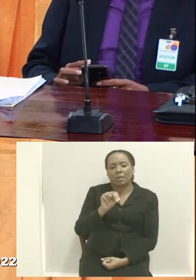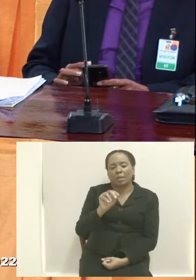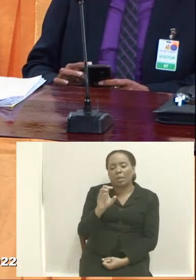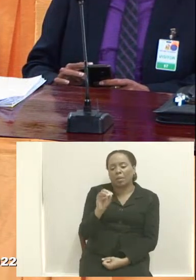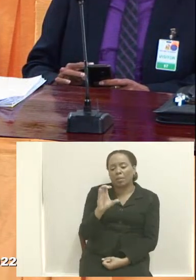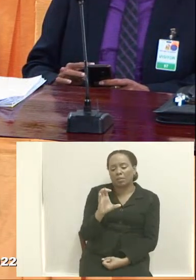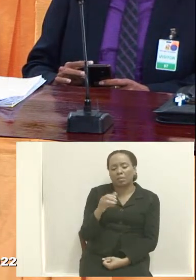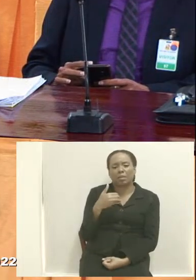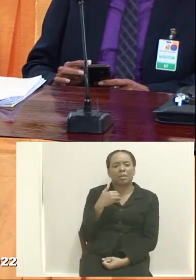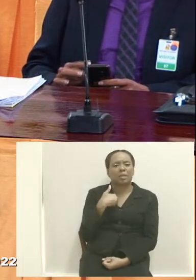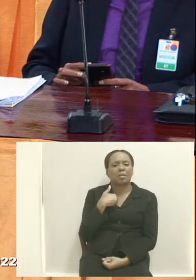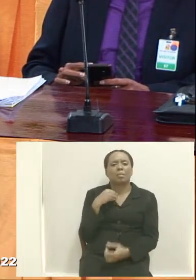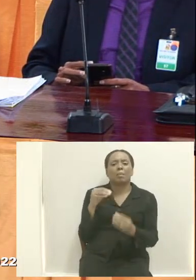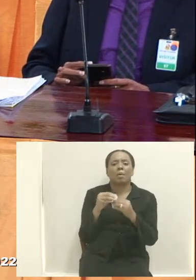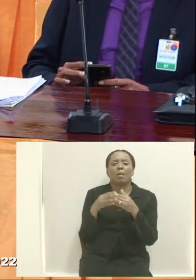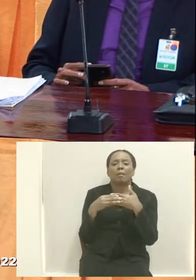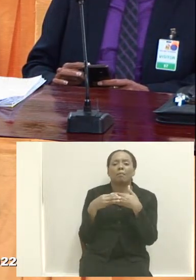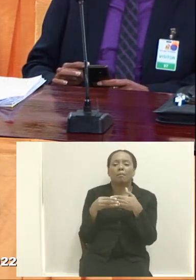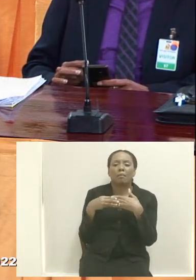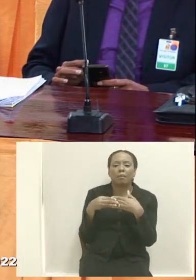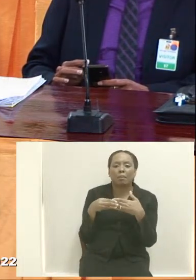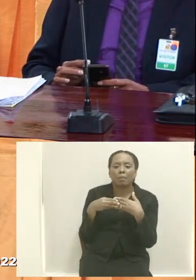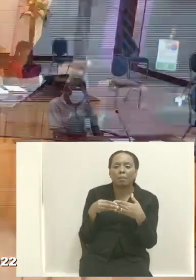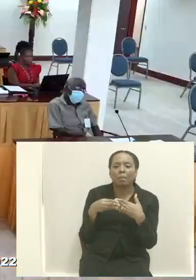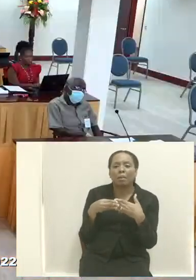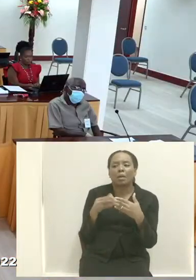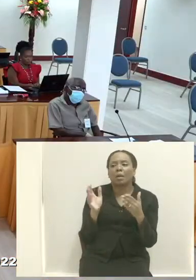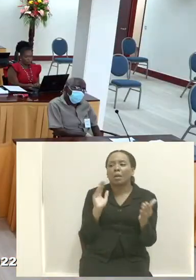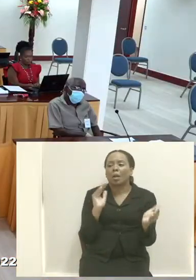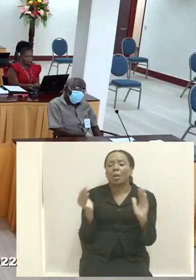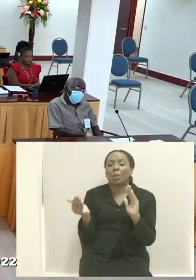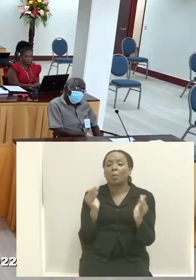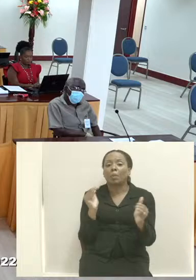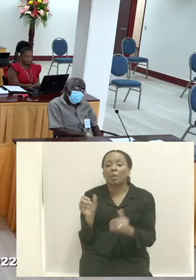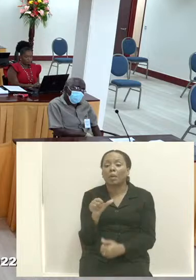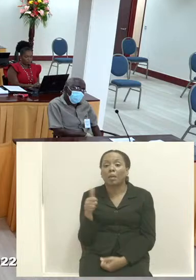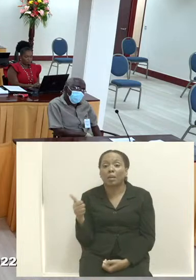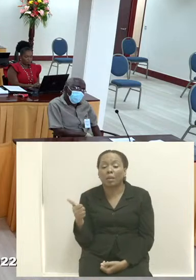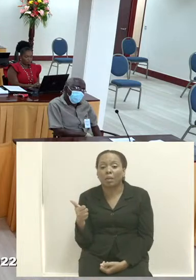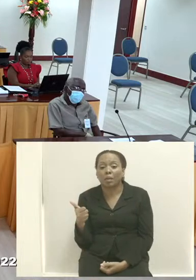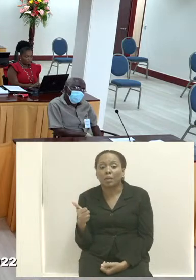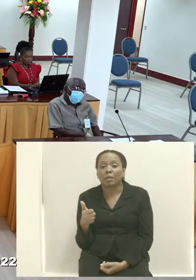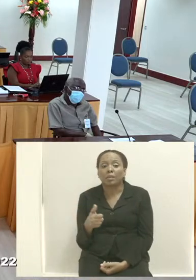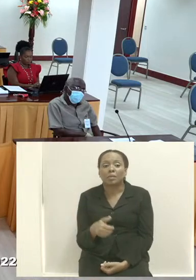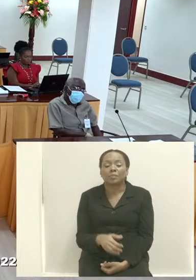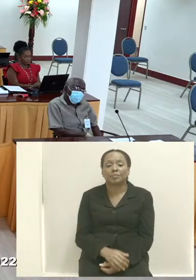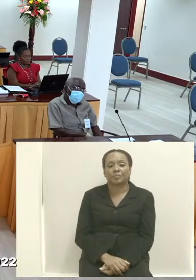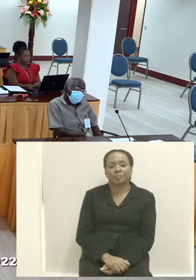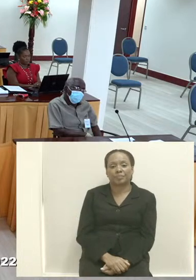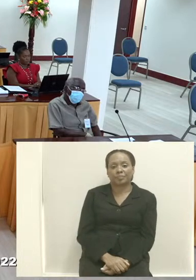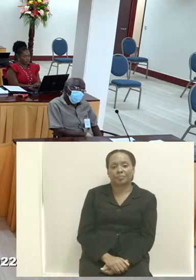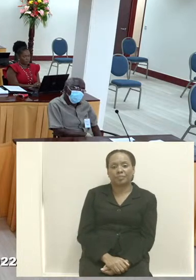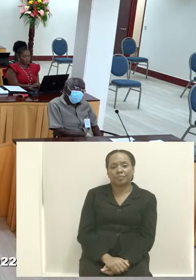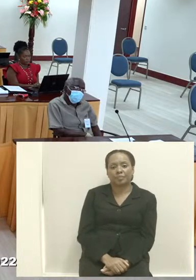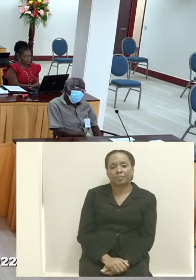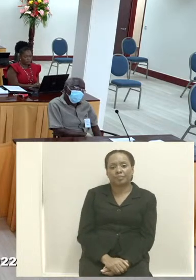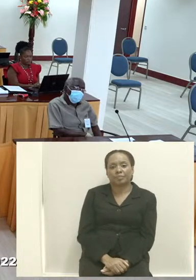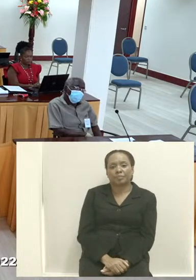many will. It is positioned strategically in this sector, ma'am, because of the fact